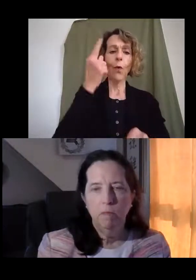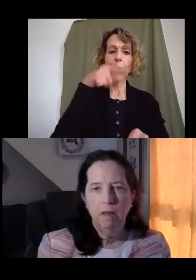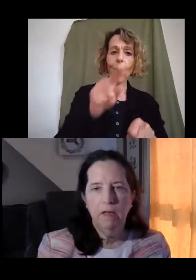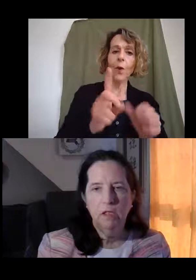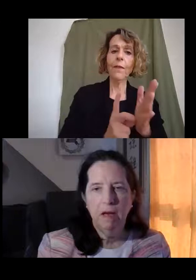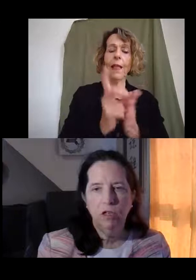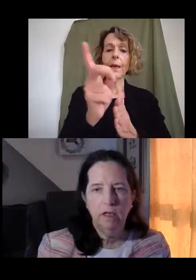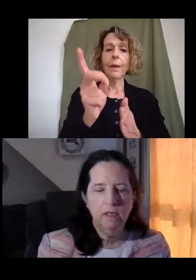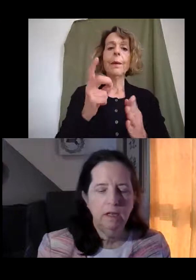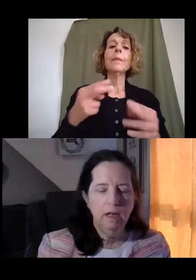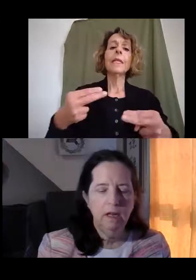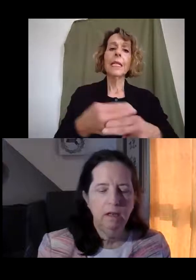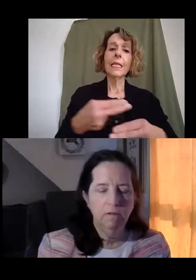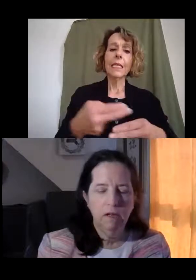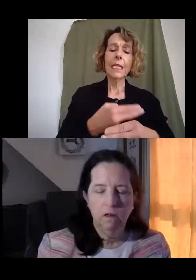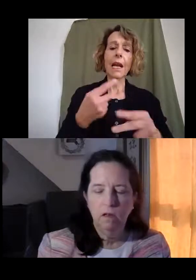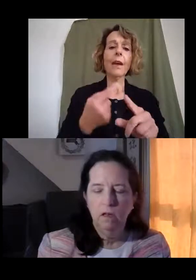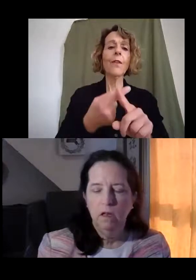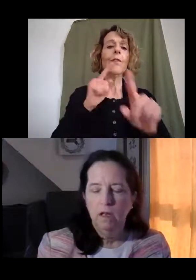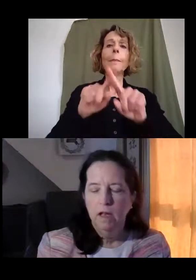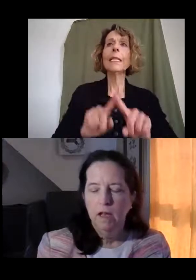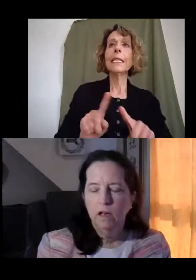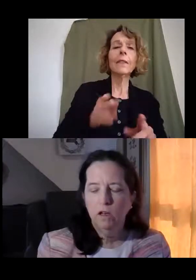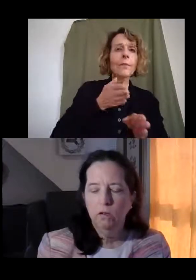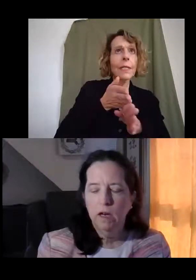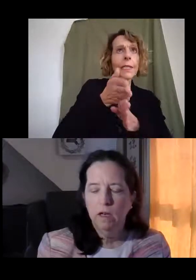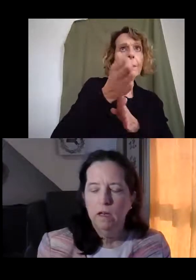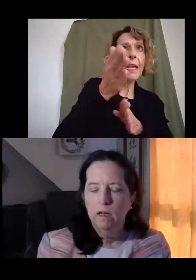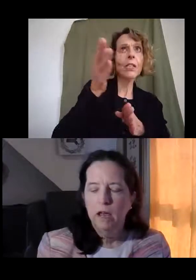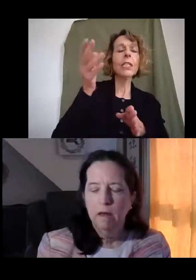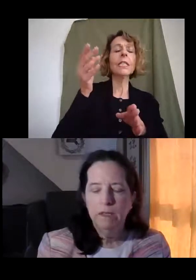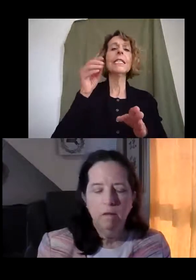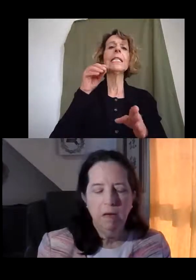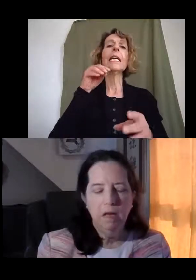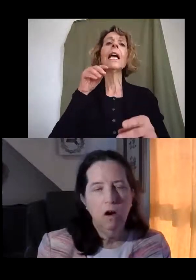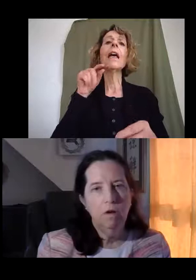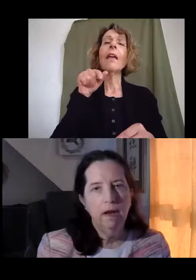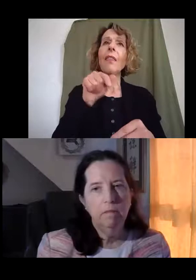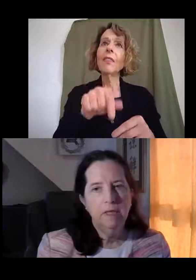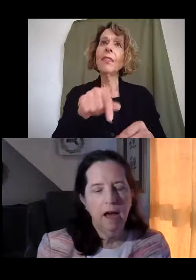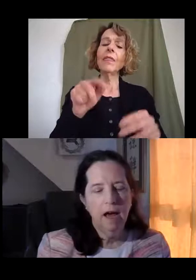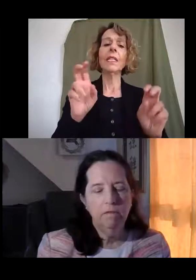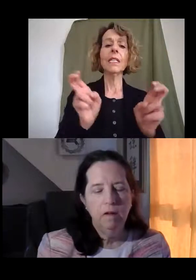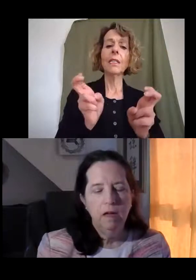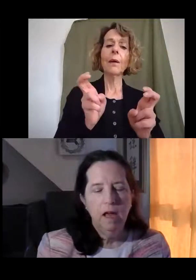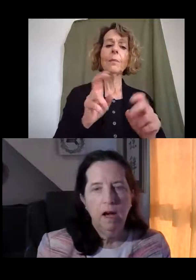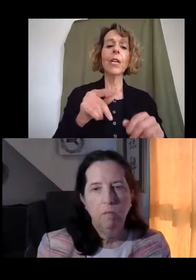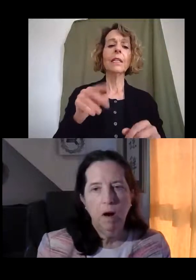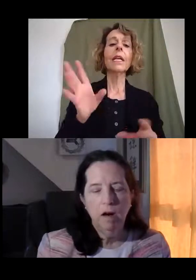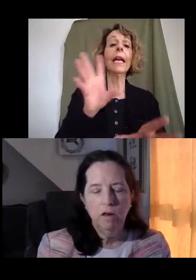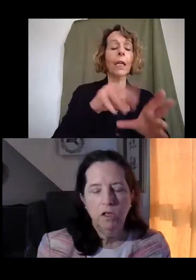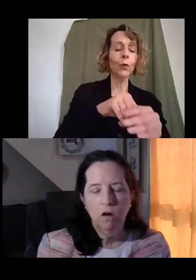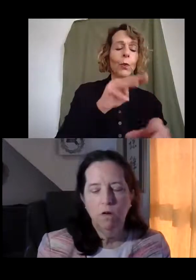and mobility specialists in the field, including MCB O&M staff and